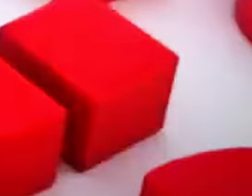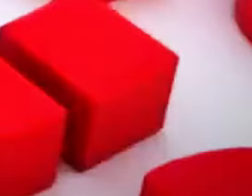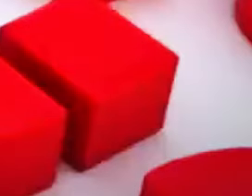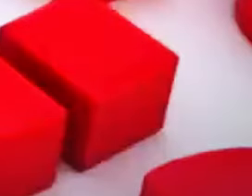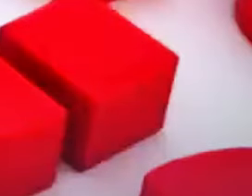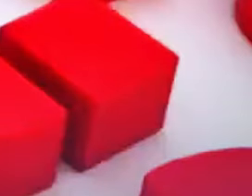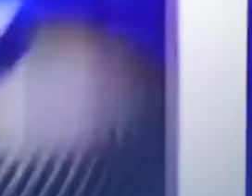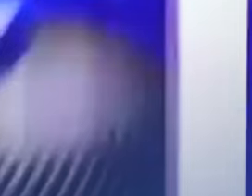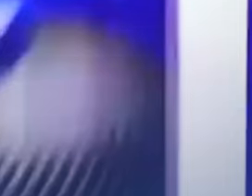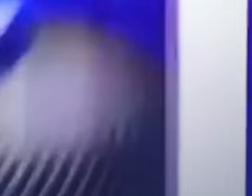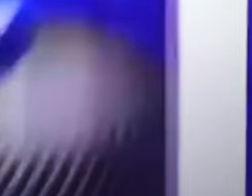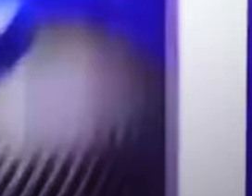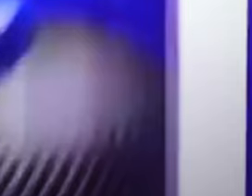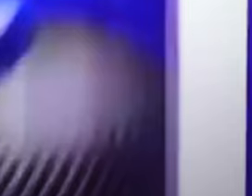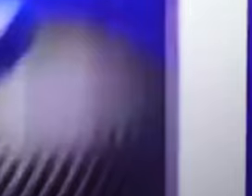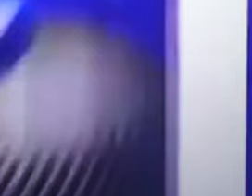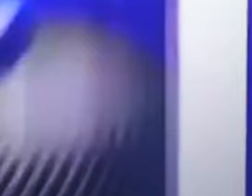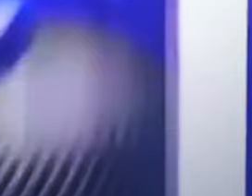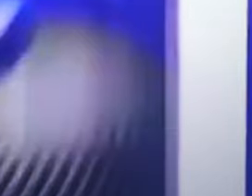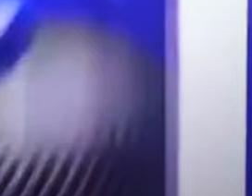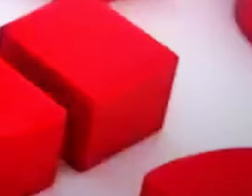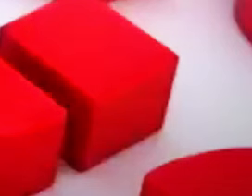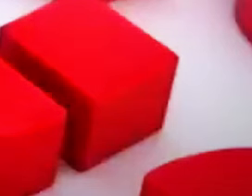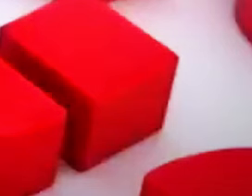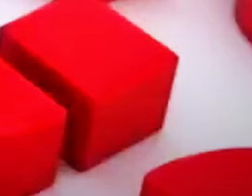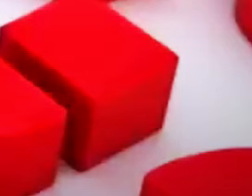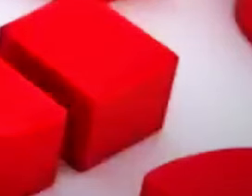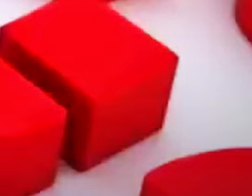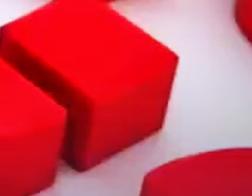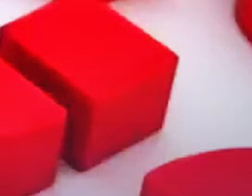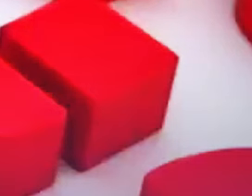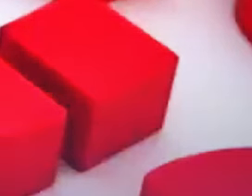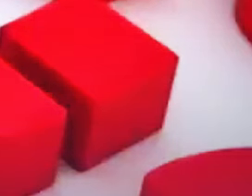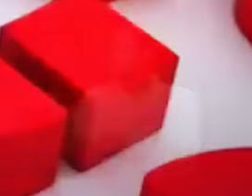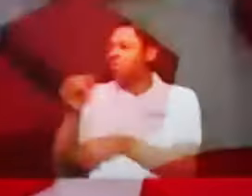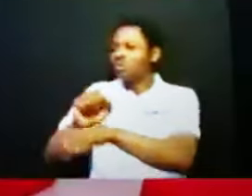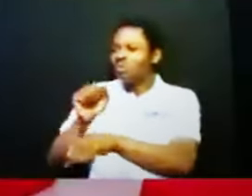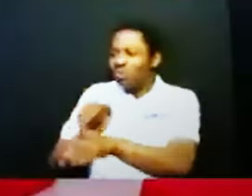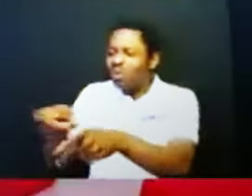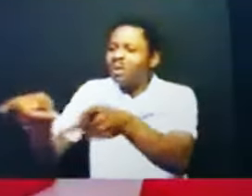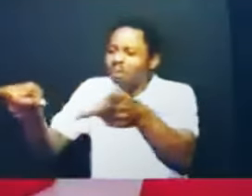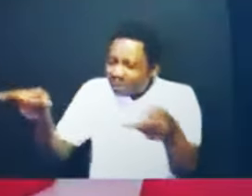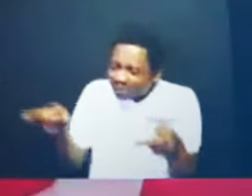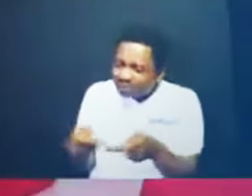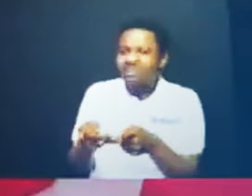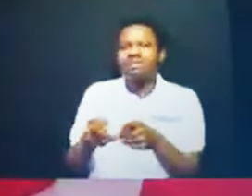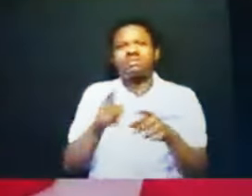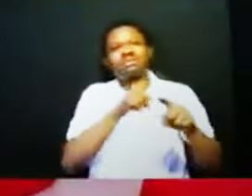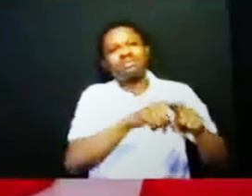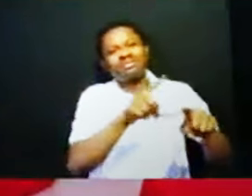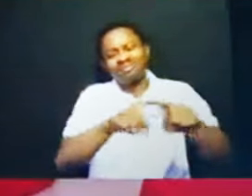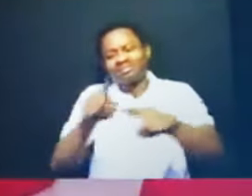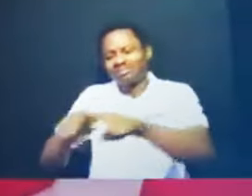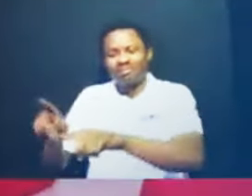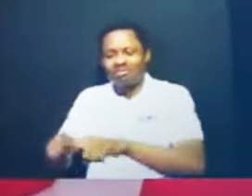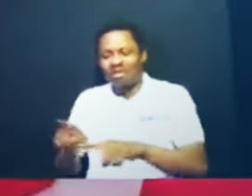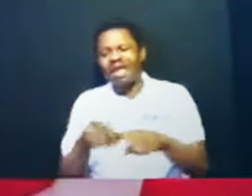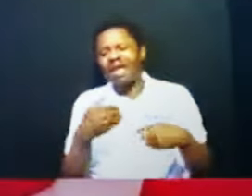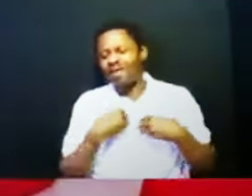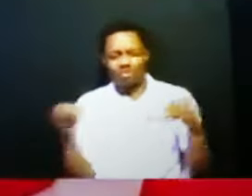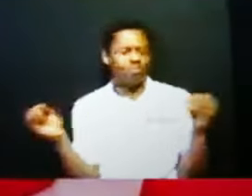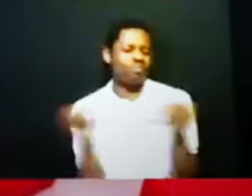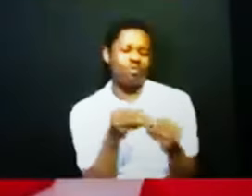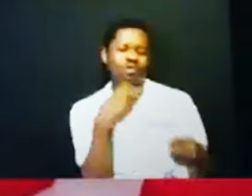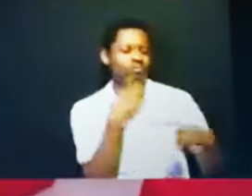siblings, issues at home, issues at the workplace, issues